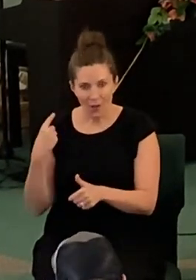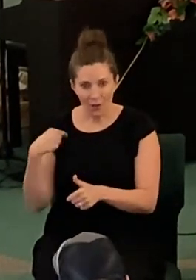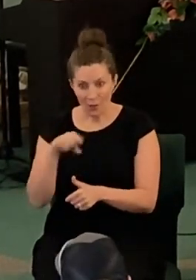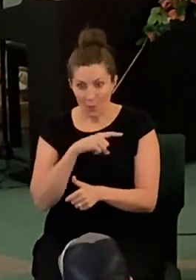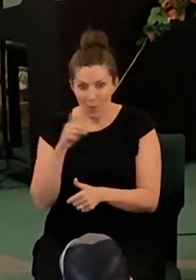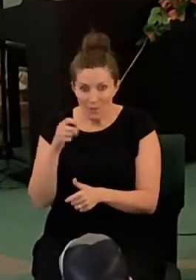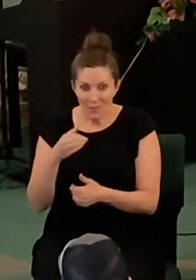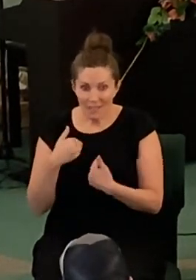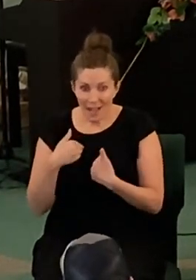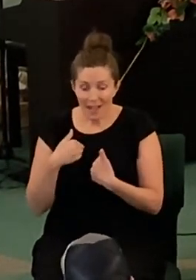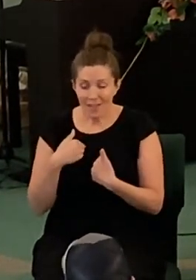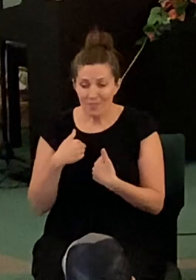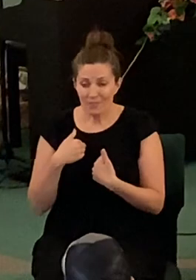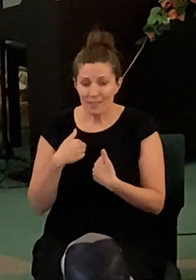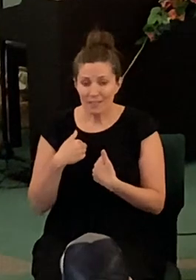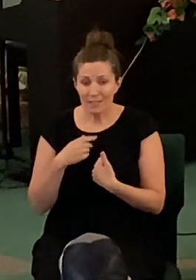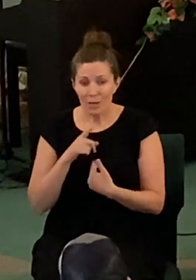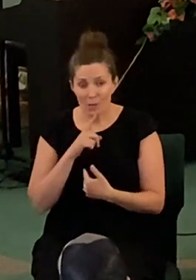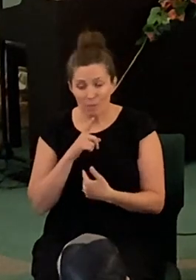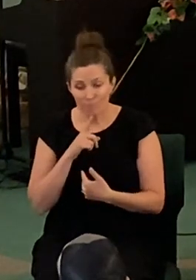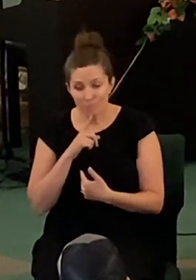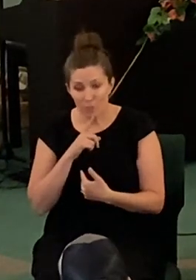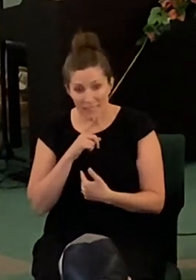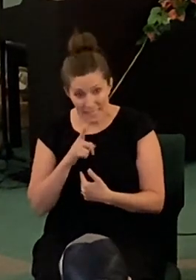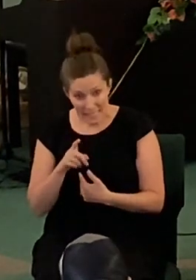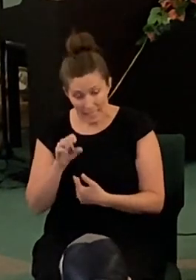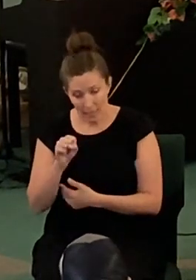one another in verse 22.